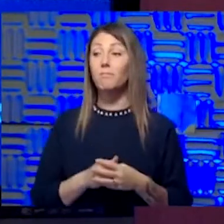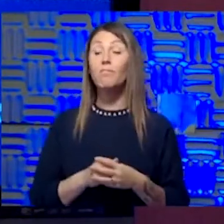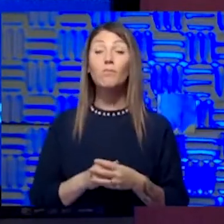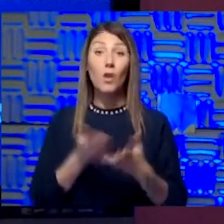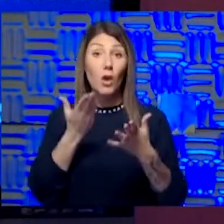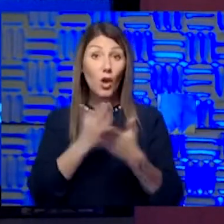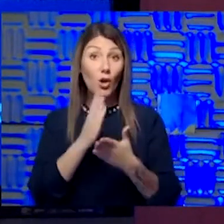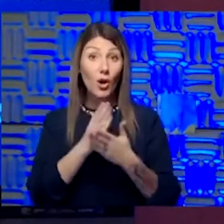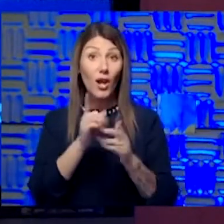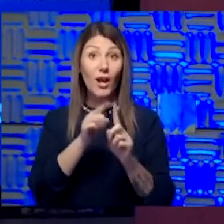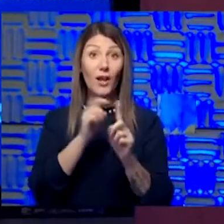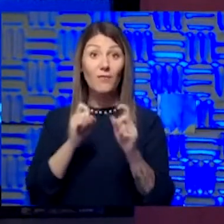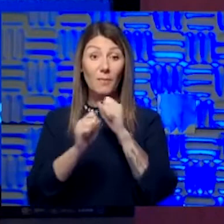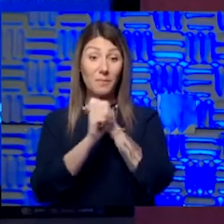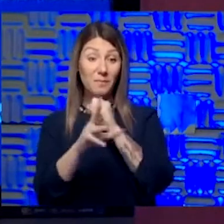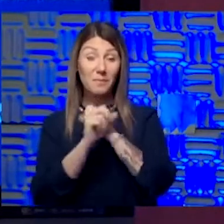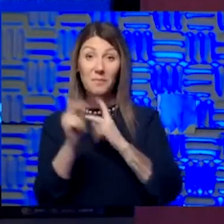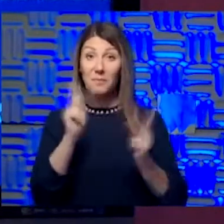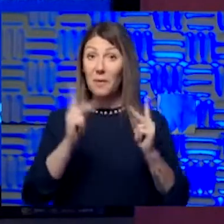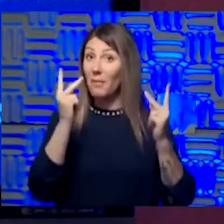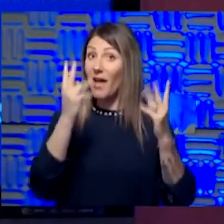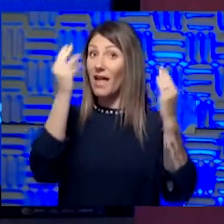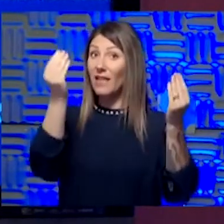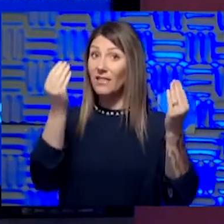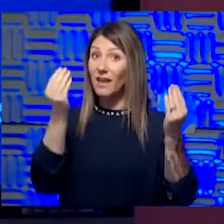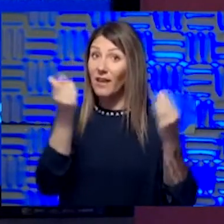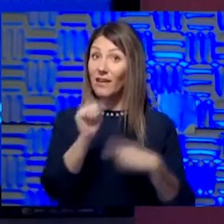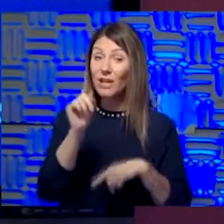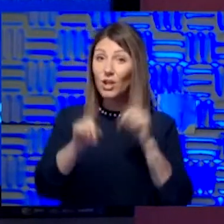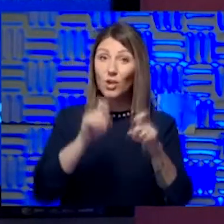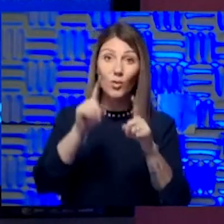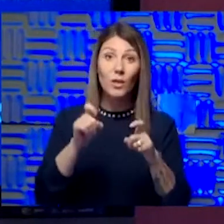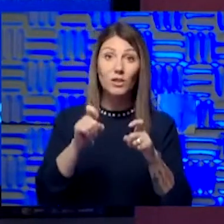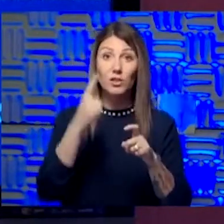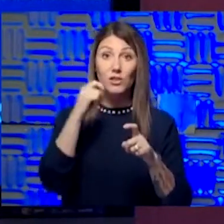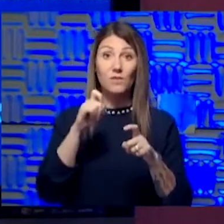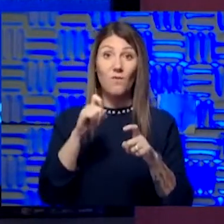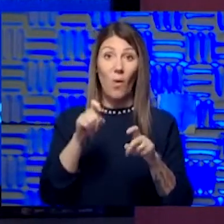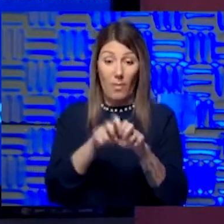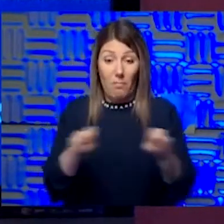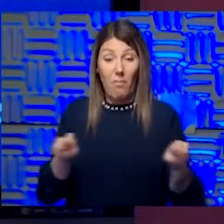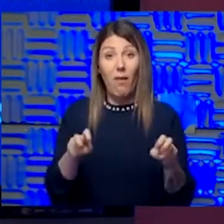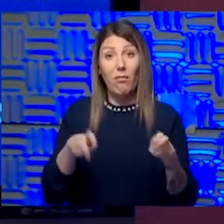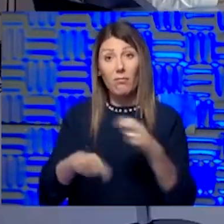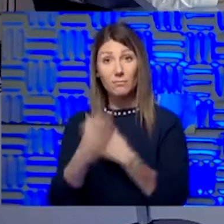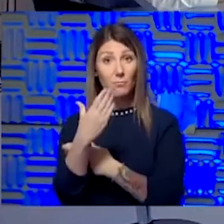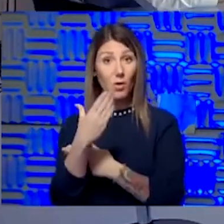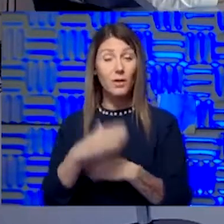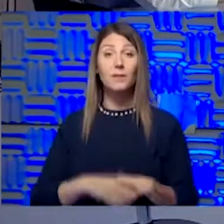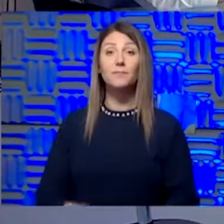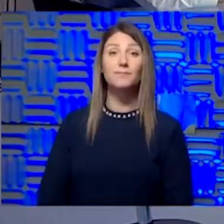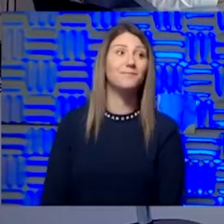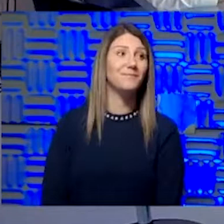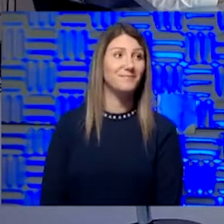So from our media friends out there, are there questions for anyone here on the panelists in our panel this morning?